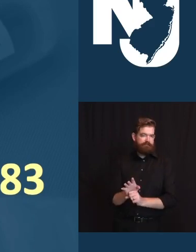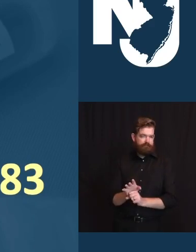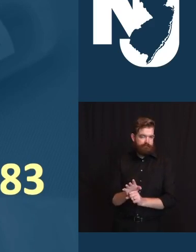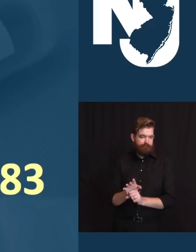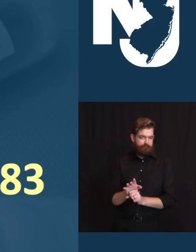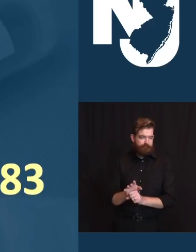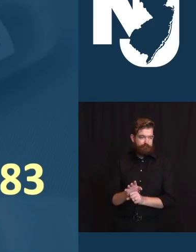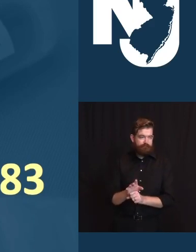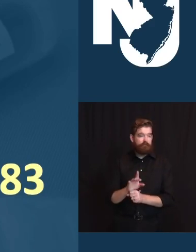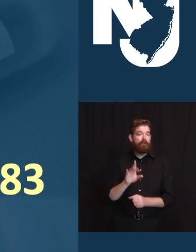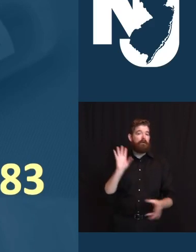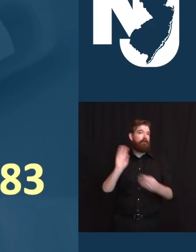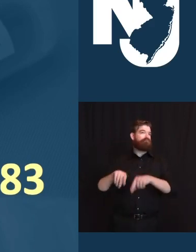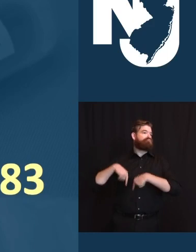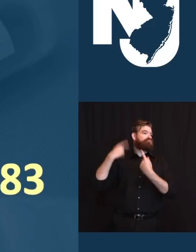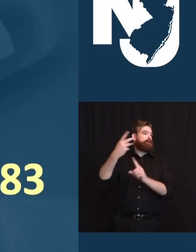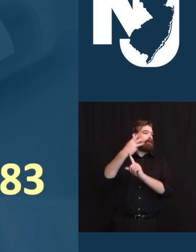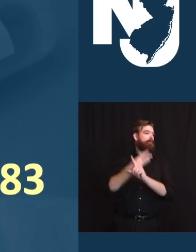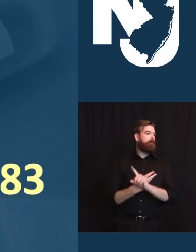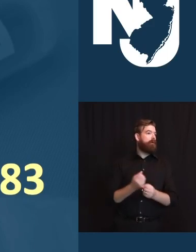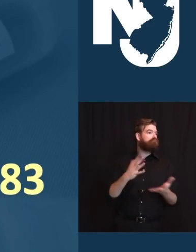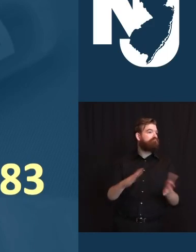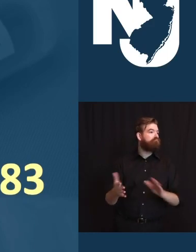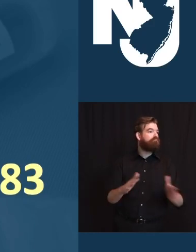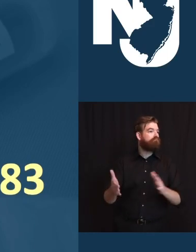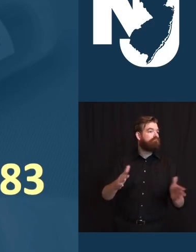14,195. The number of probable deaths remains at